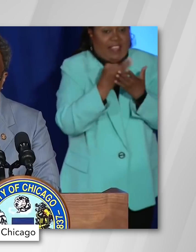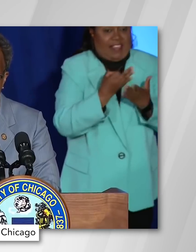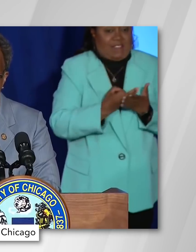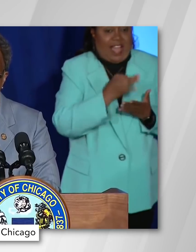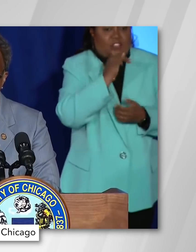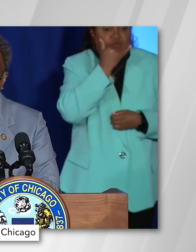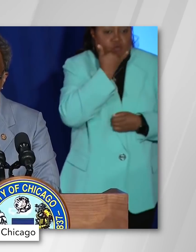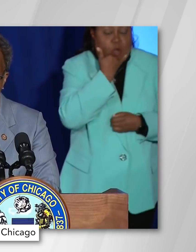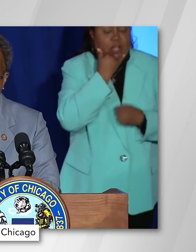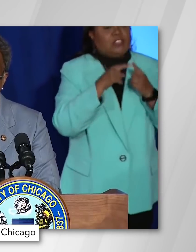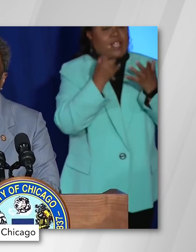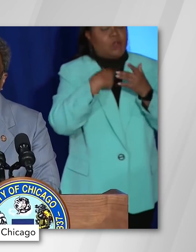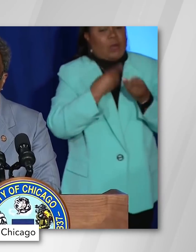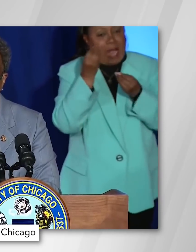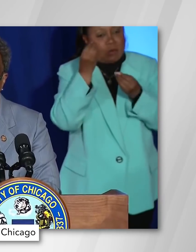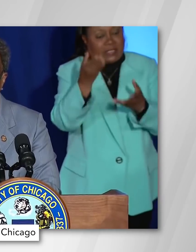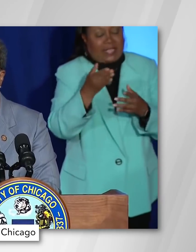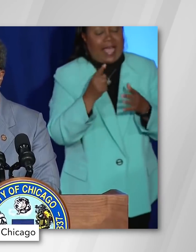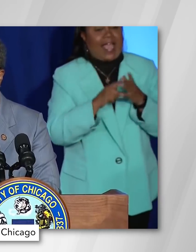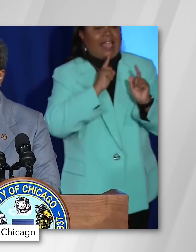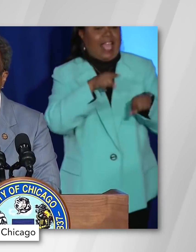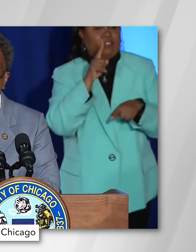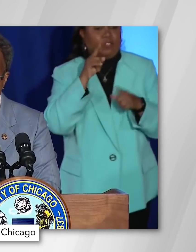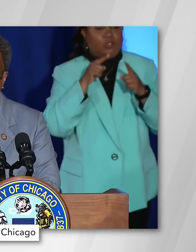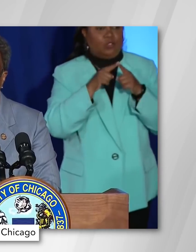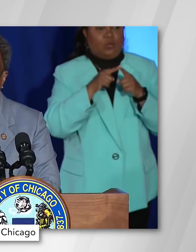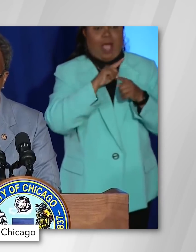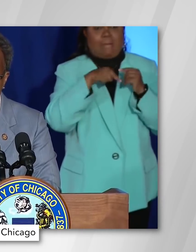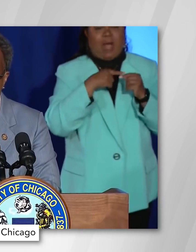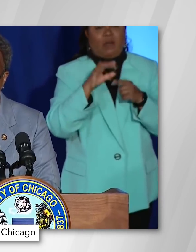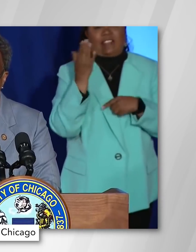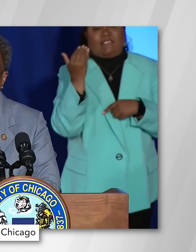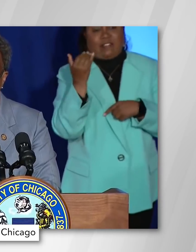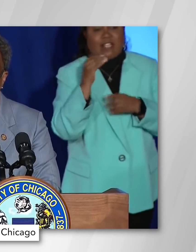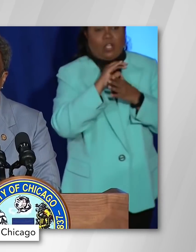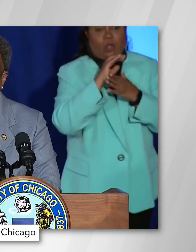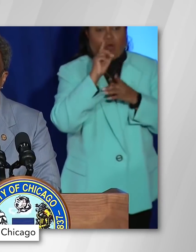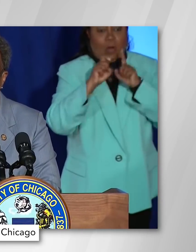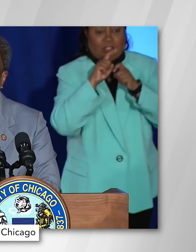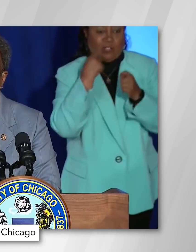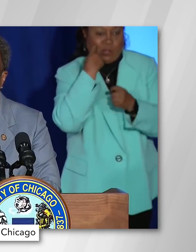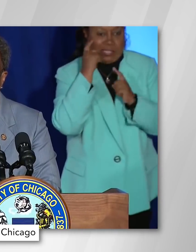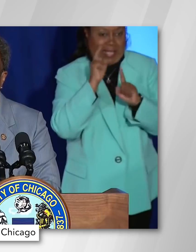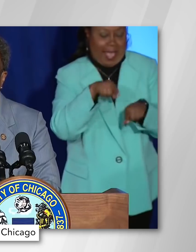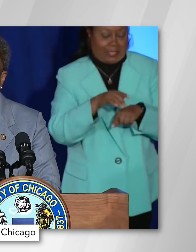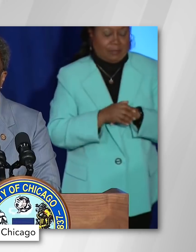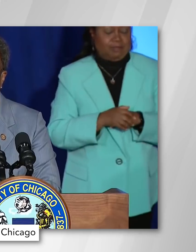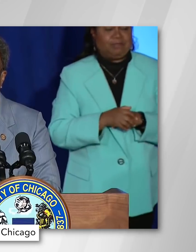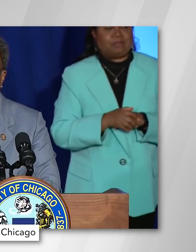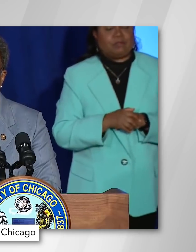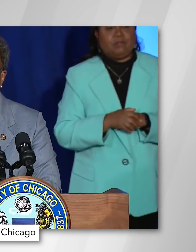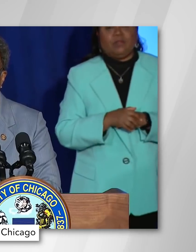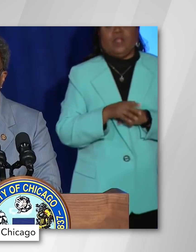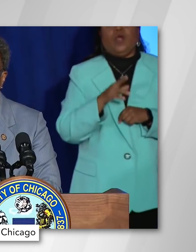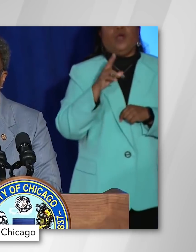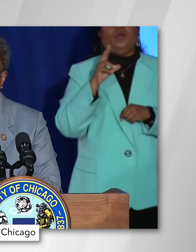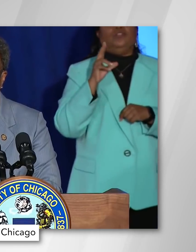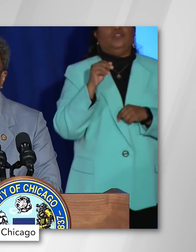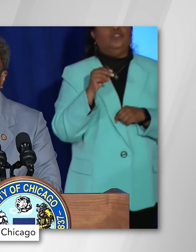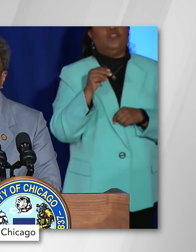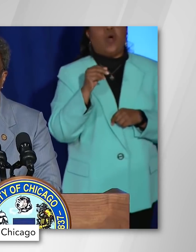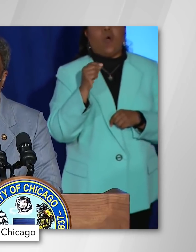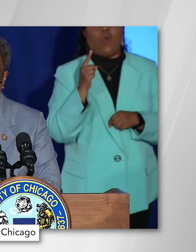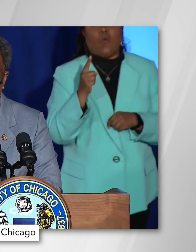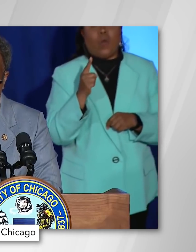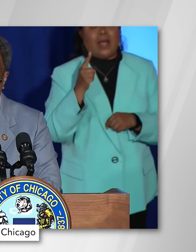facts wrong. So here's what I will say in answer to about the 15 questions that you just asked. No